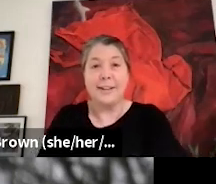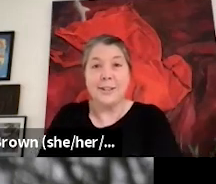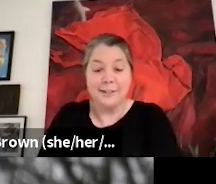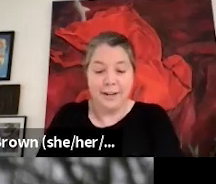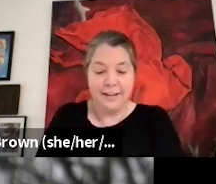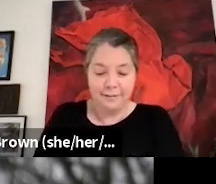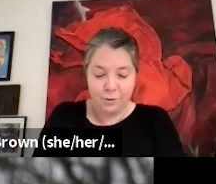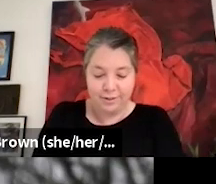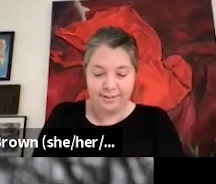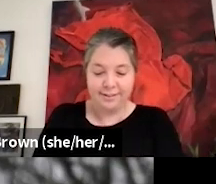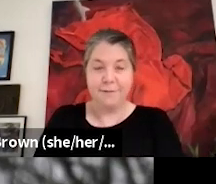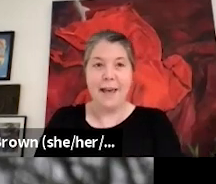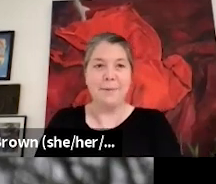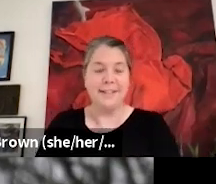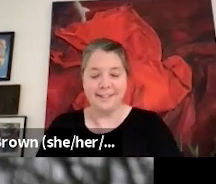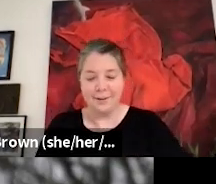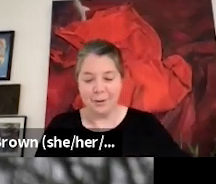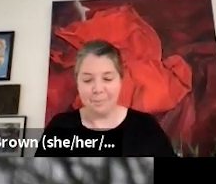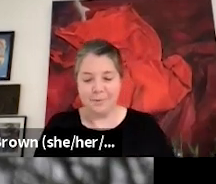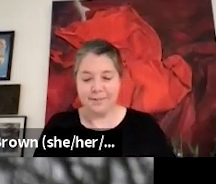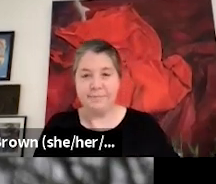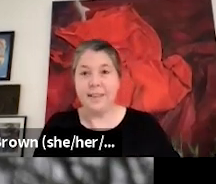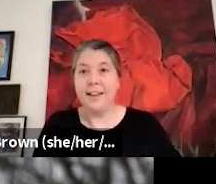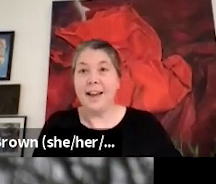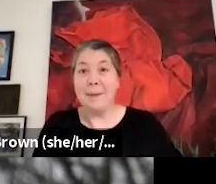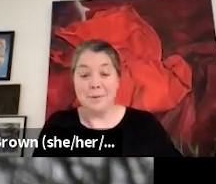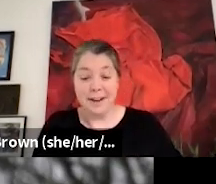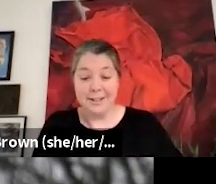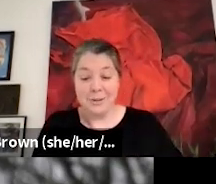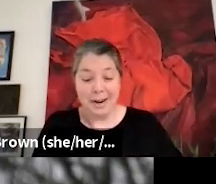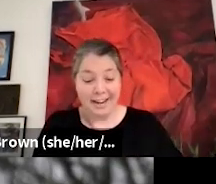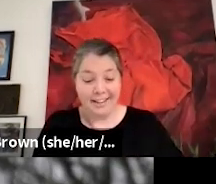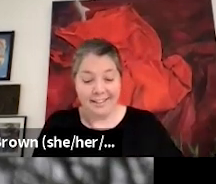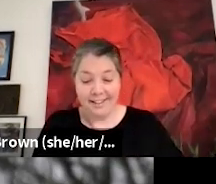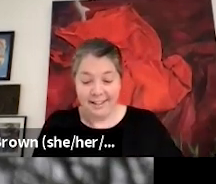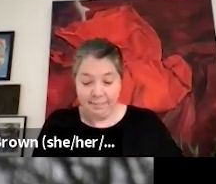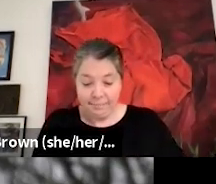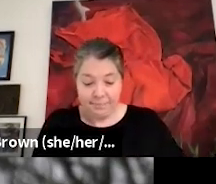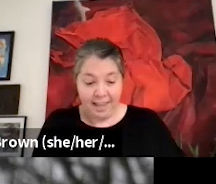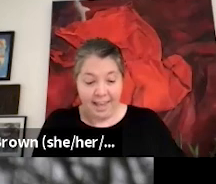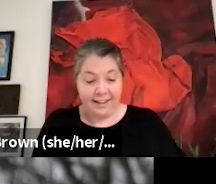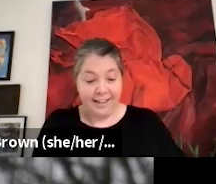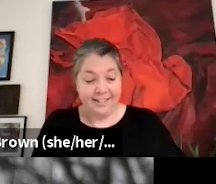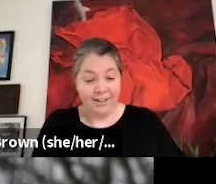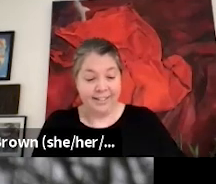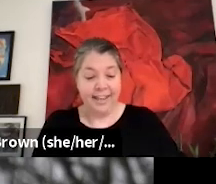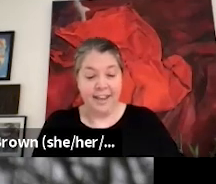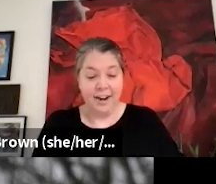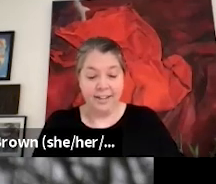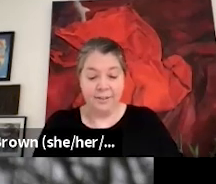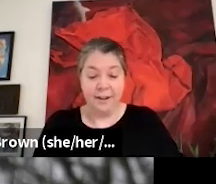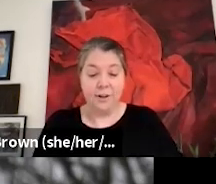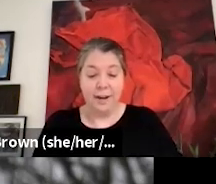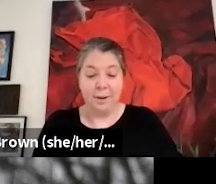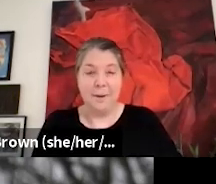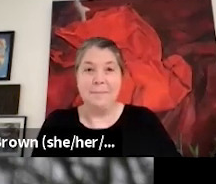therapy sessions for individuals, families, and groups. I provide training and consulting in the